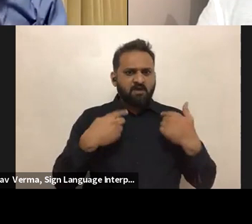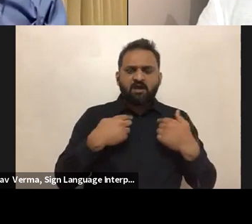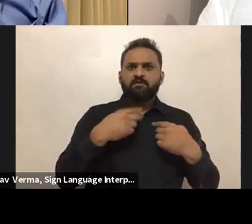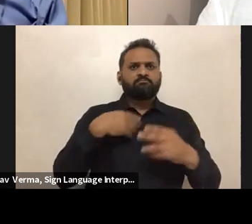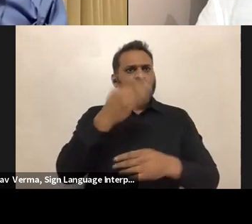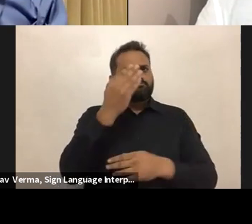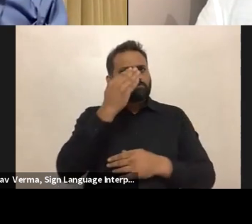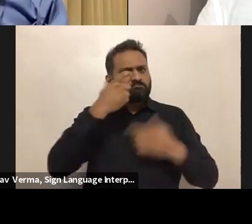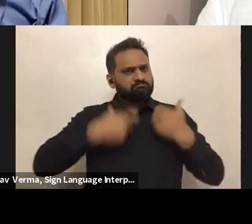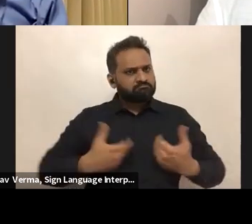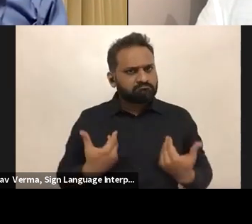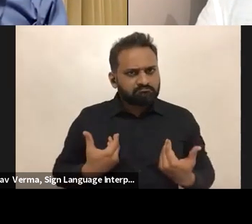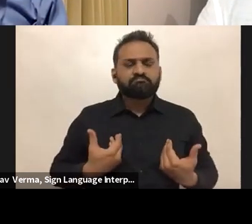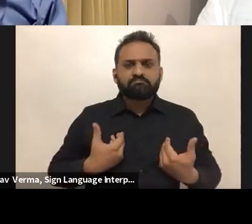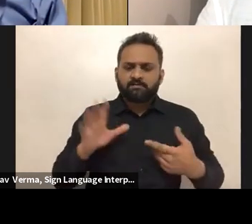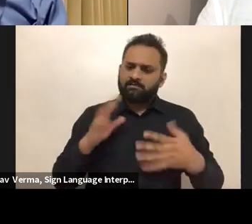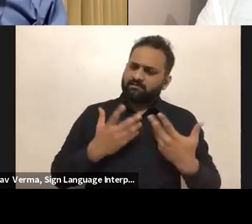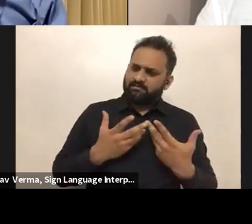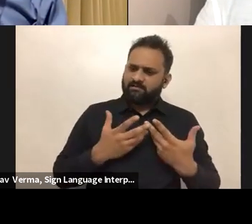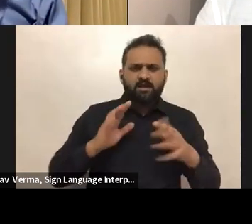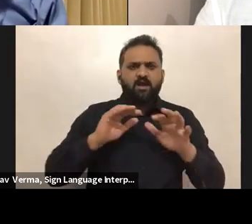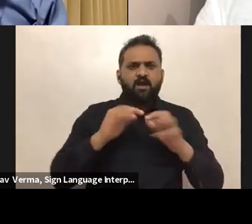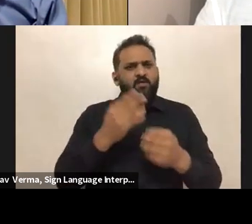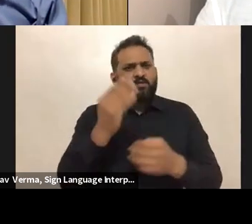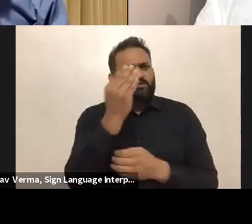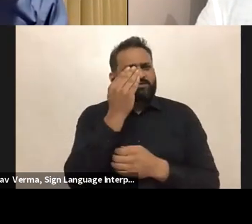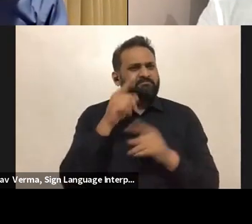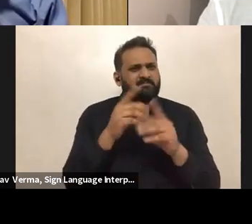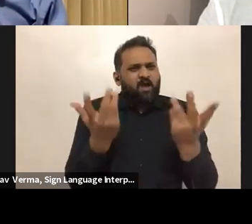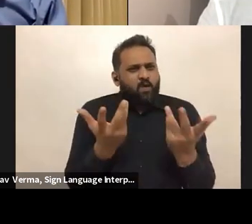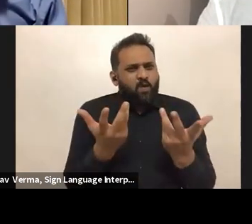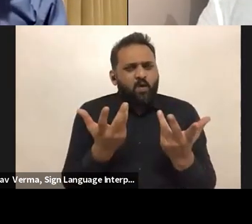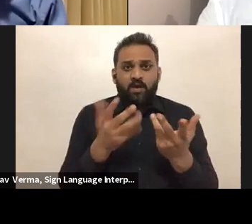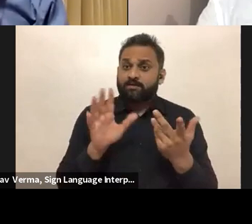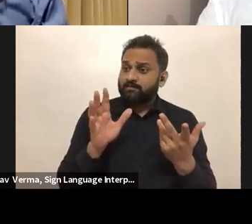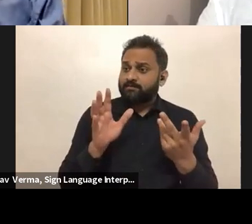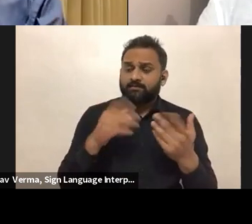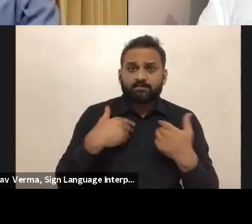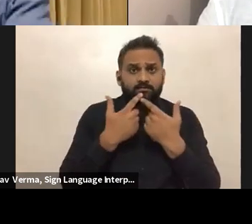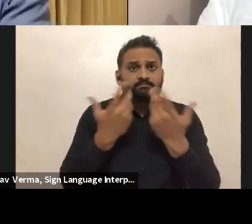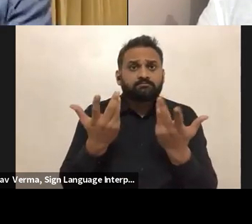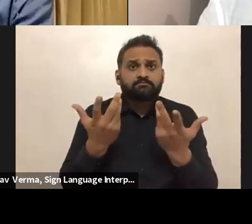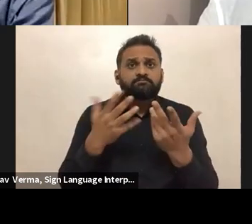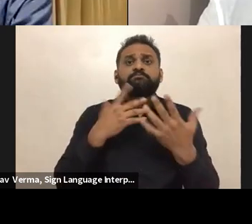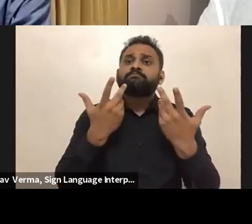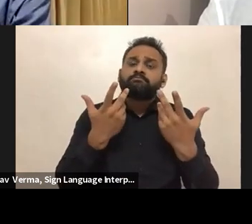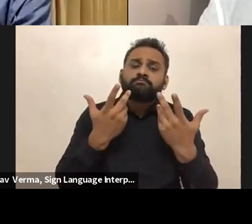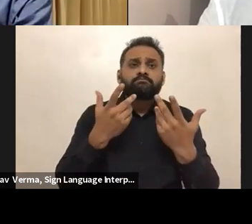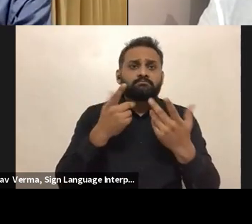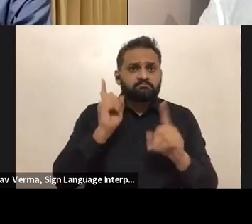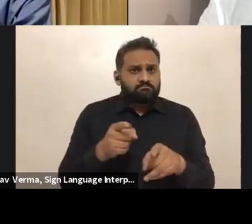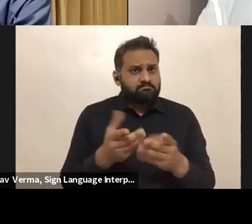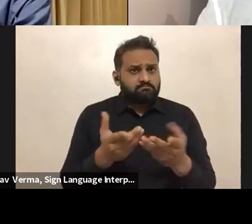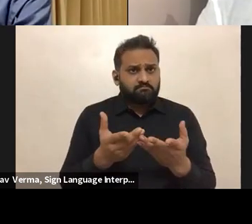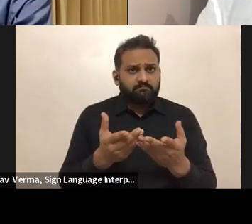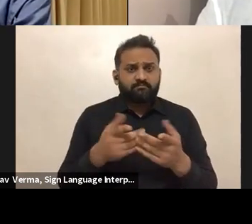And then the question comes, how can you be queer and Muslim? And I think to be able to let people know that there is a